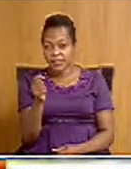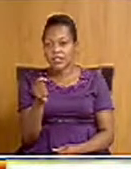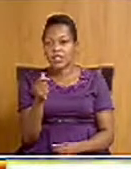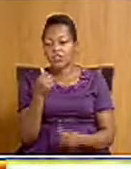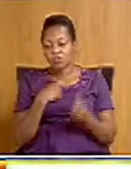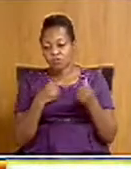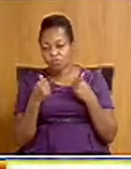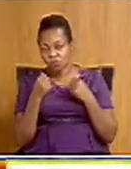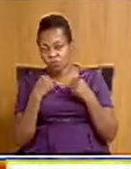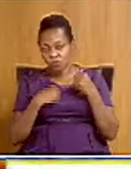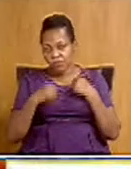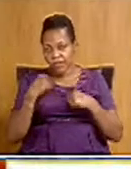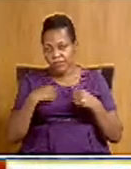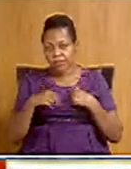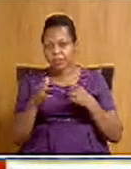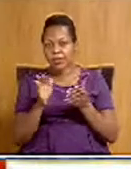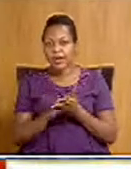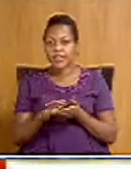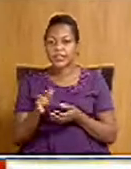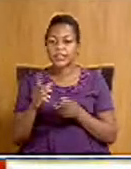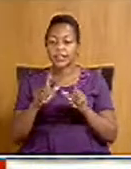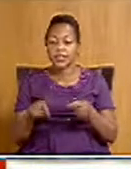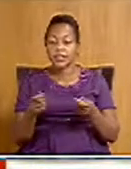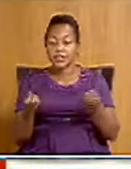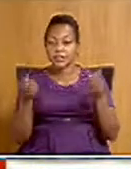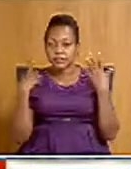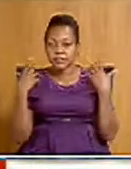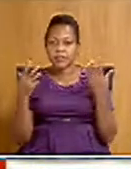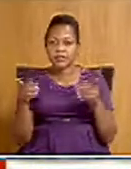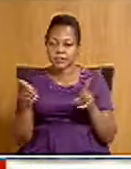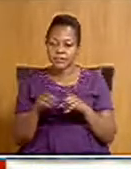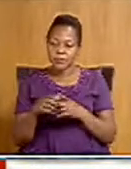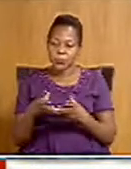either disappeared or radically shrunk.